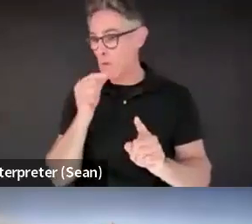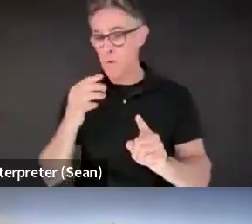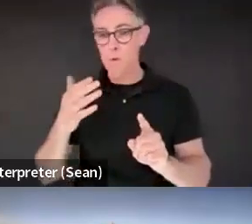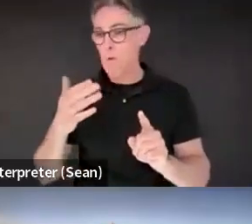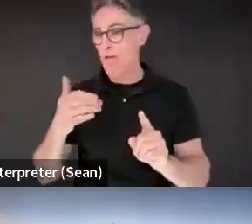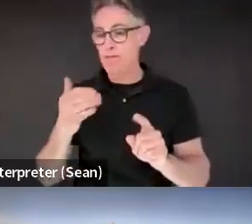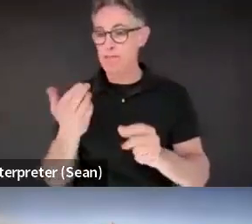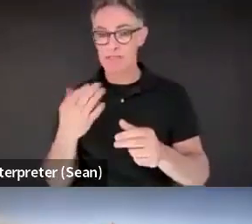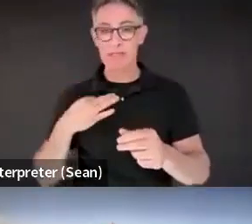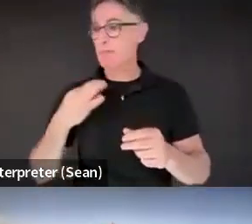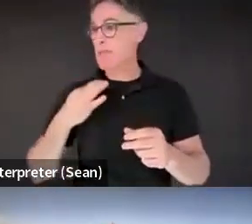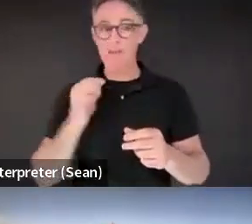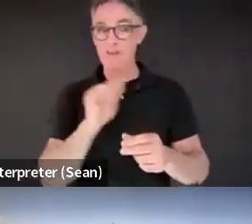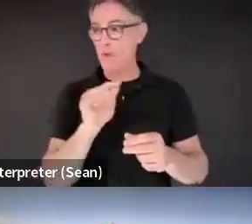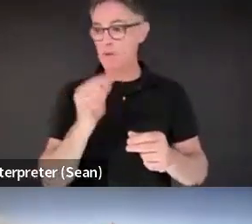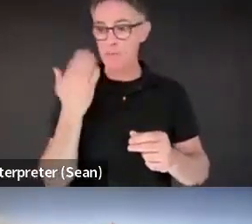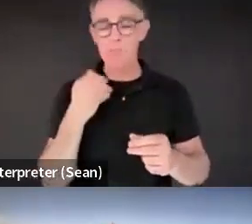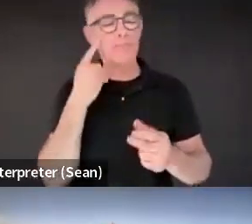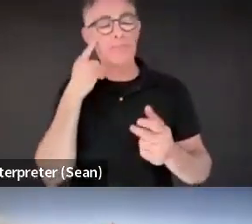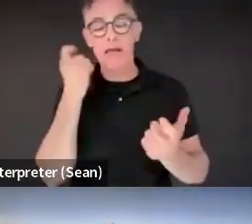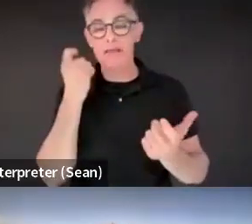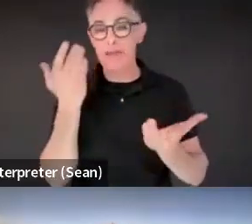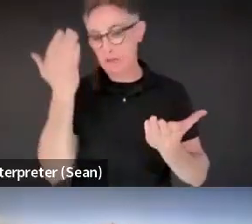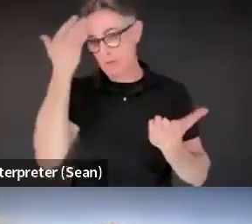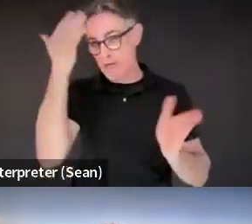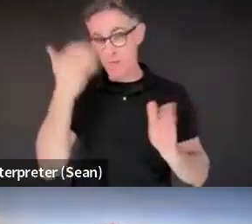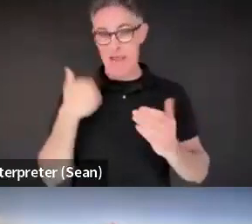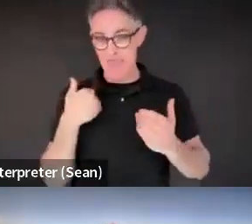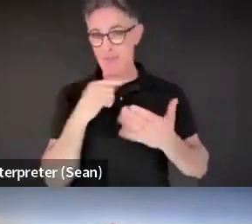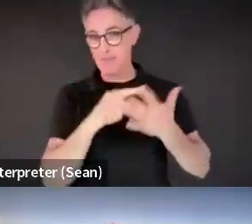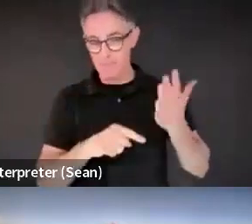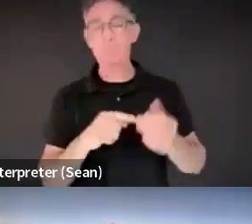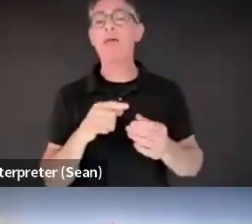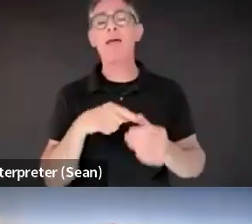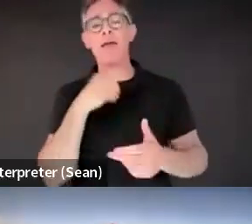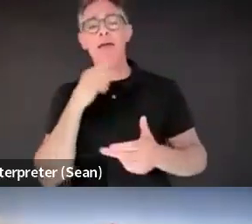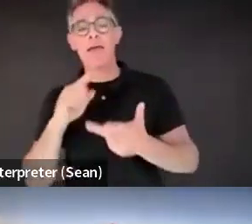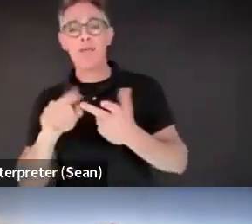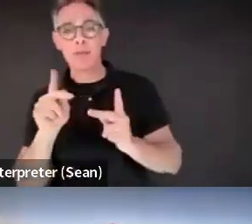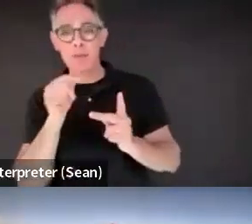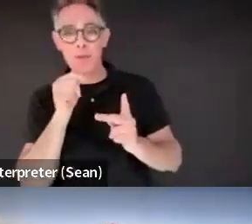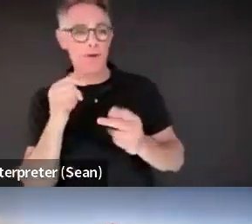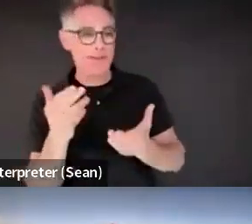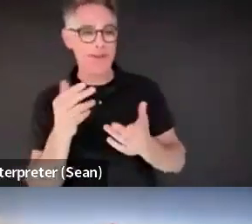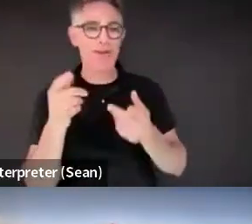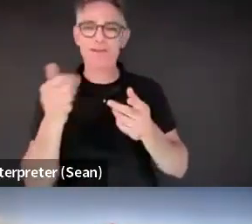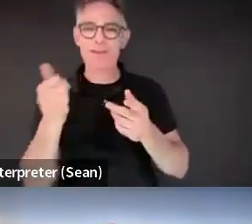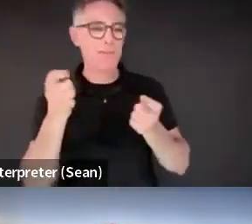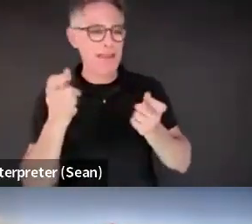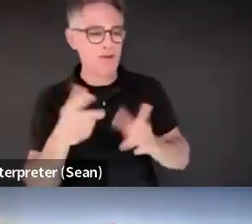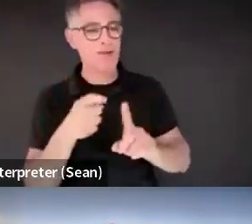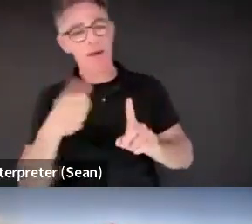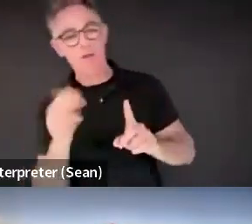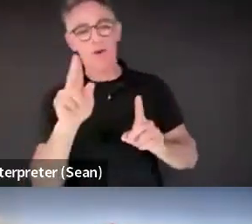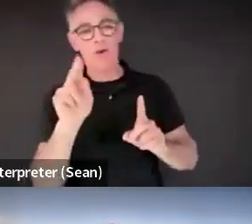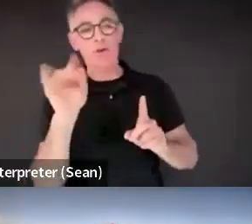these previously because you were not aware of them. And then for those of you that are here that are managers from other units, and you guys